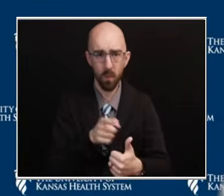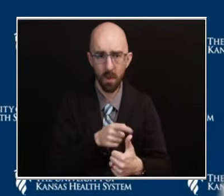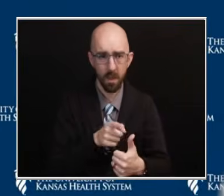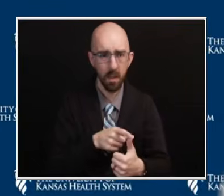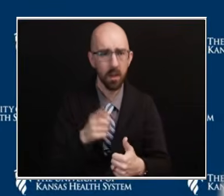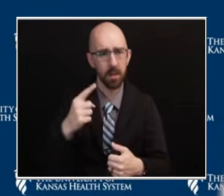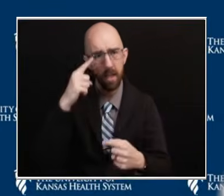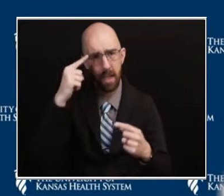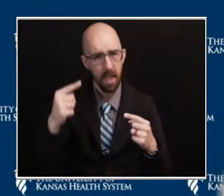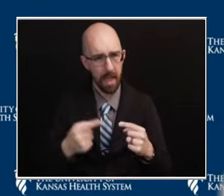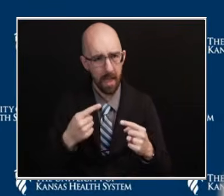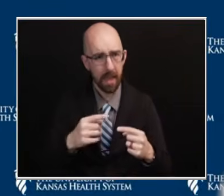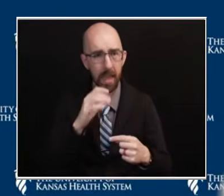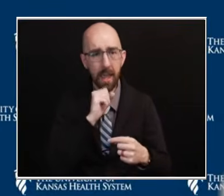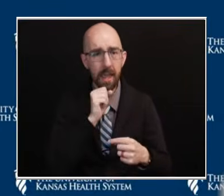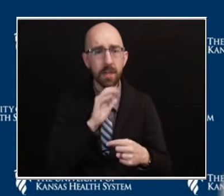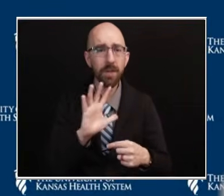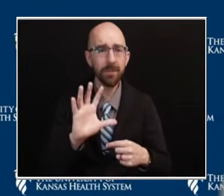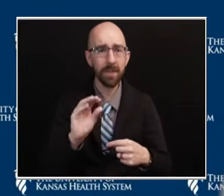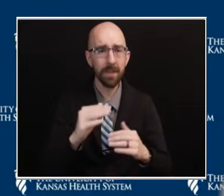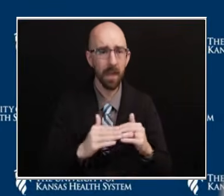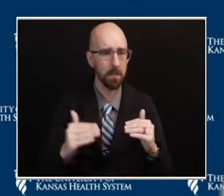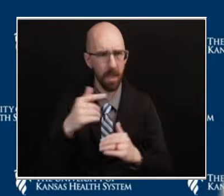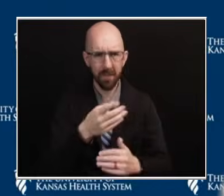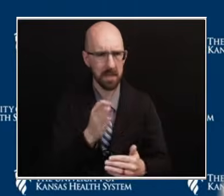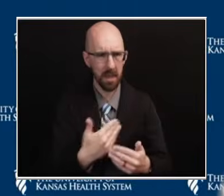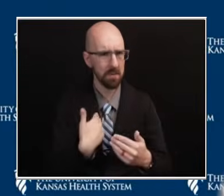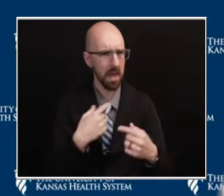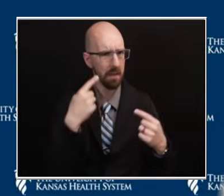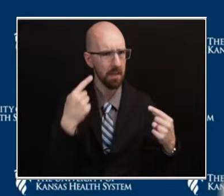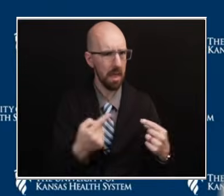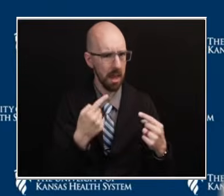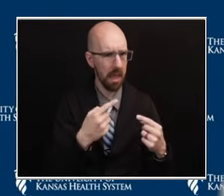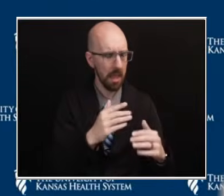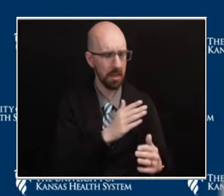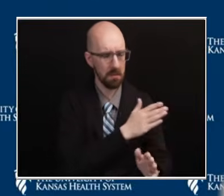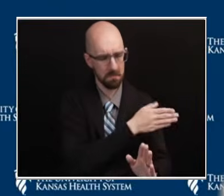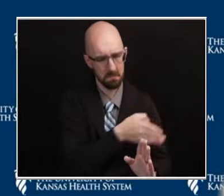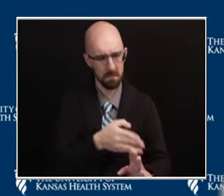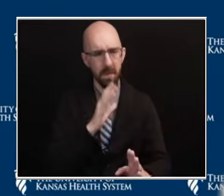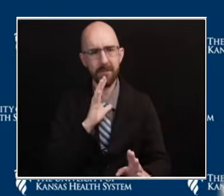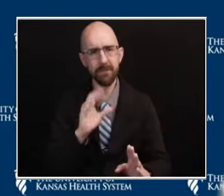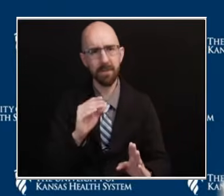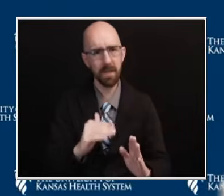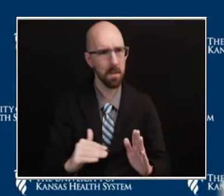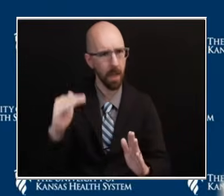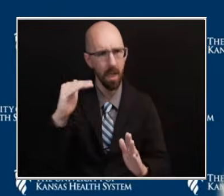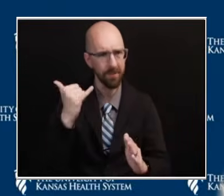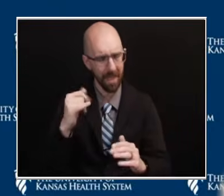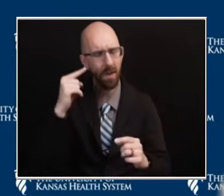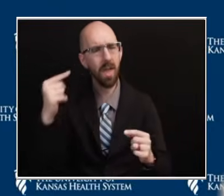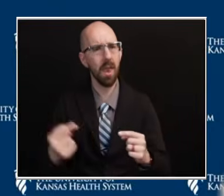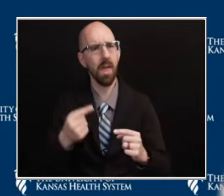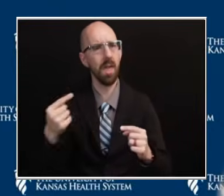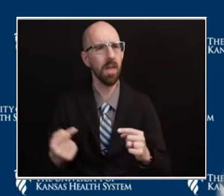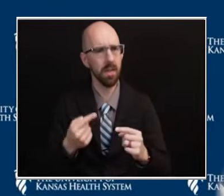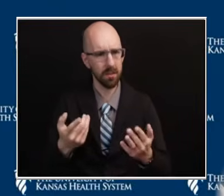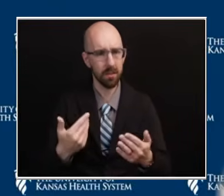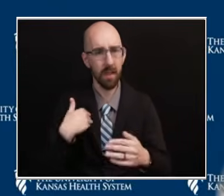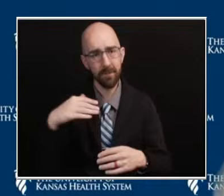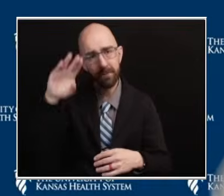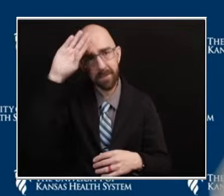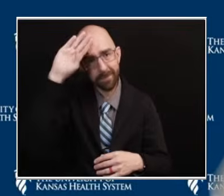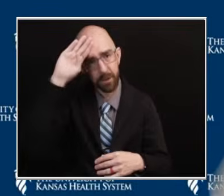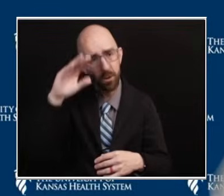headache over the age of 50, someone who's never had headaches before that suddenly over the age of 50 is experiencing them. Anybody that has fever